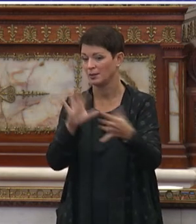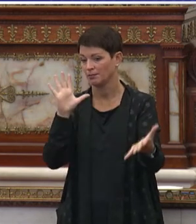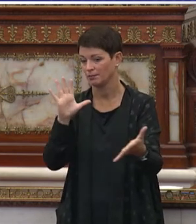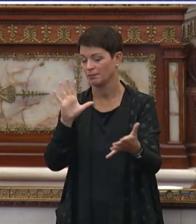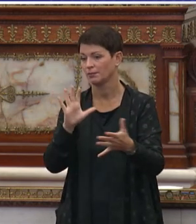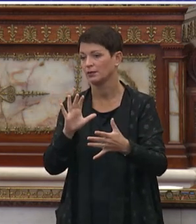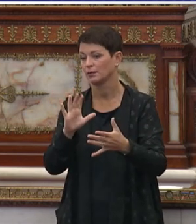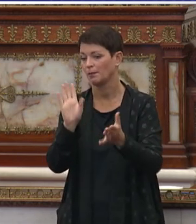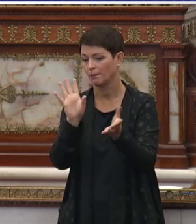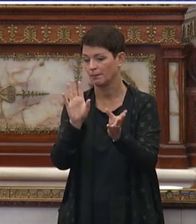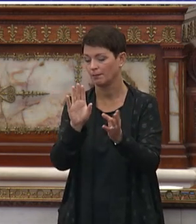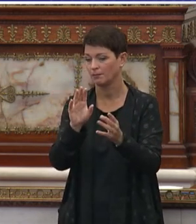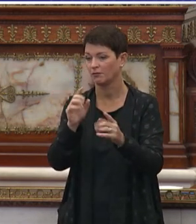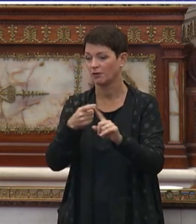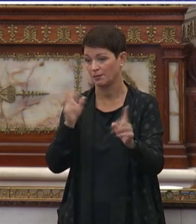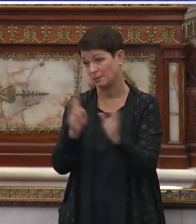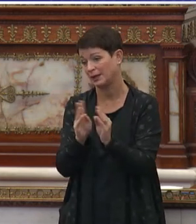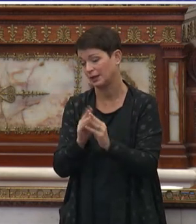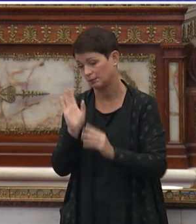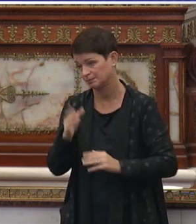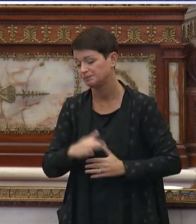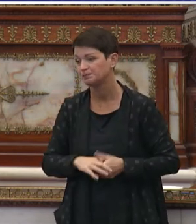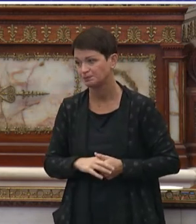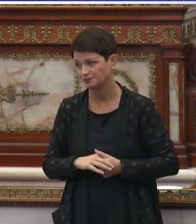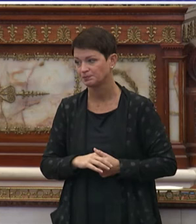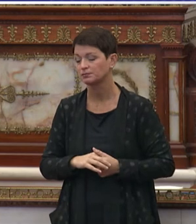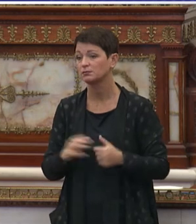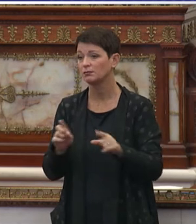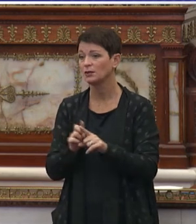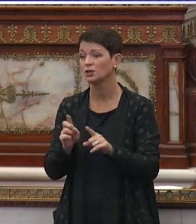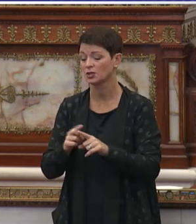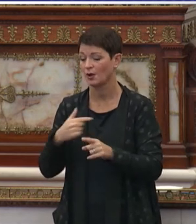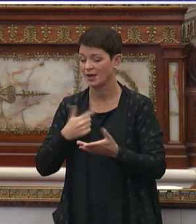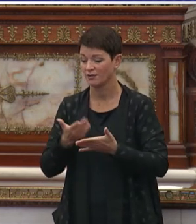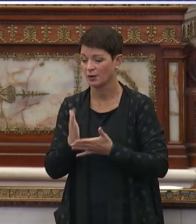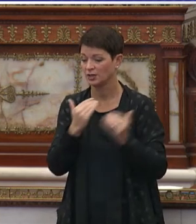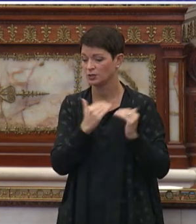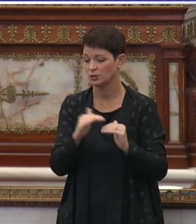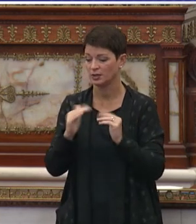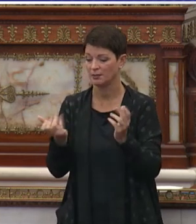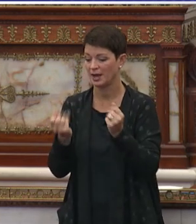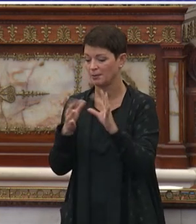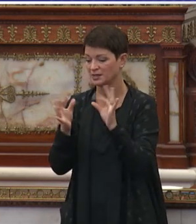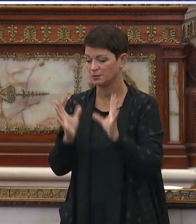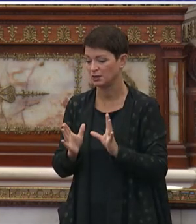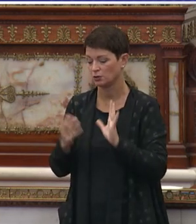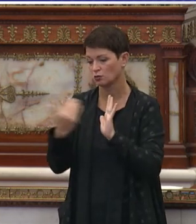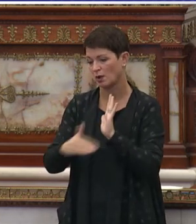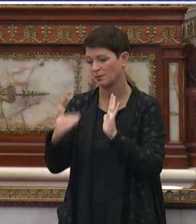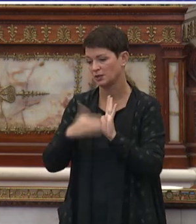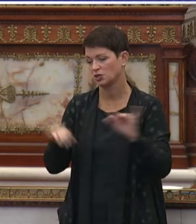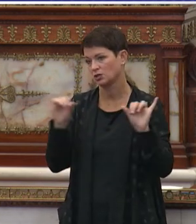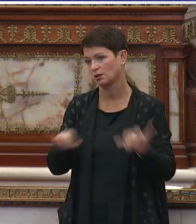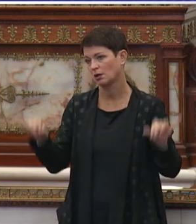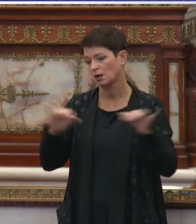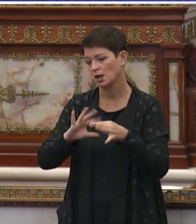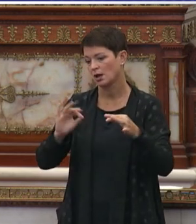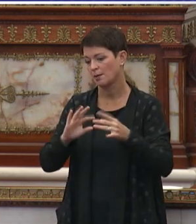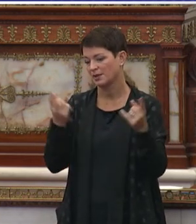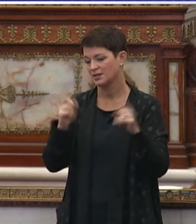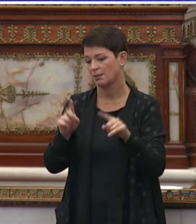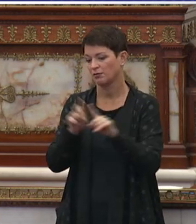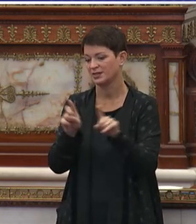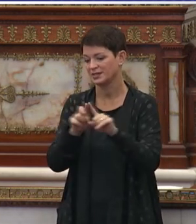and disconnected from the remote meeting. I also reserve the right to limit the number of speakers where repetitious comments are being made on the